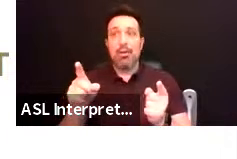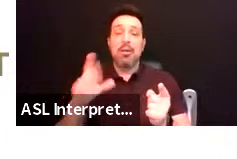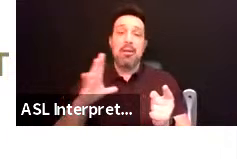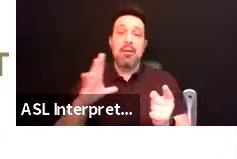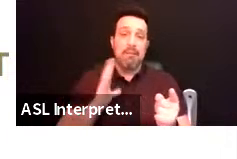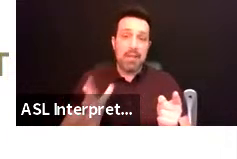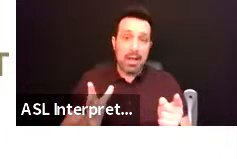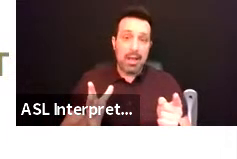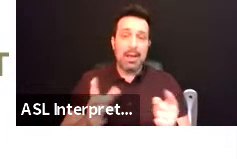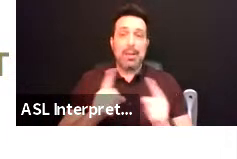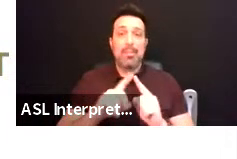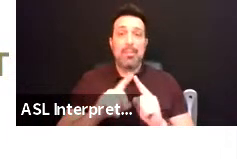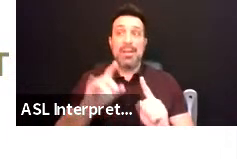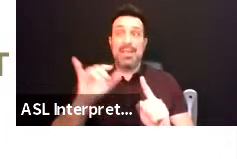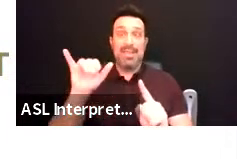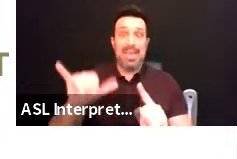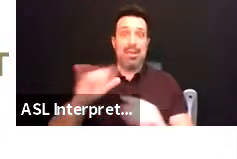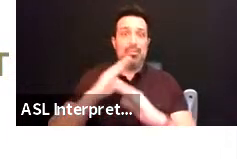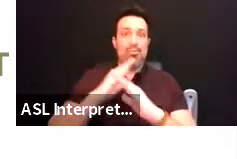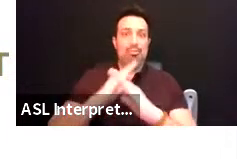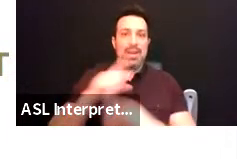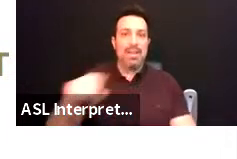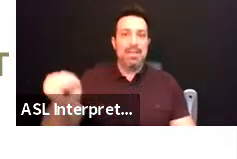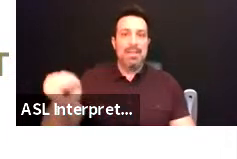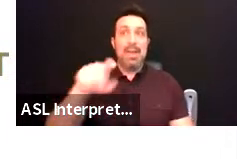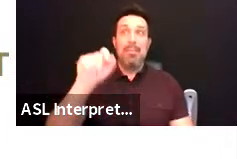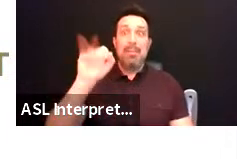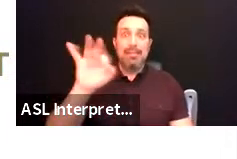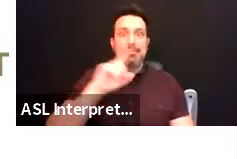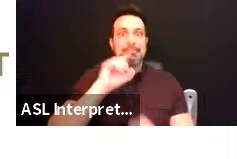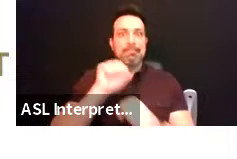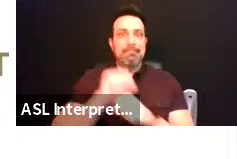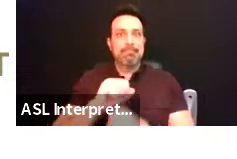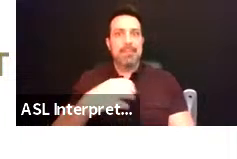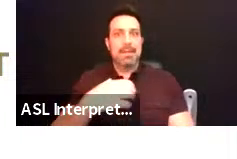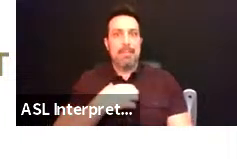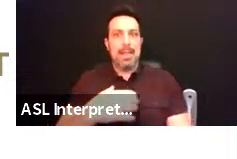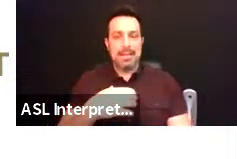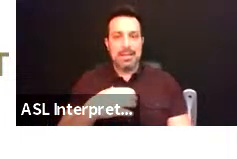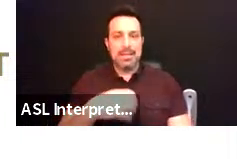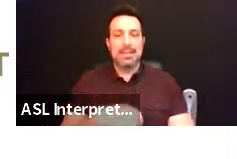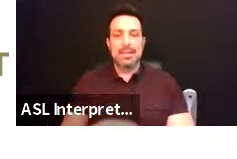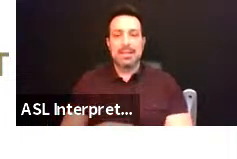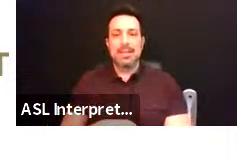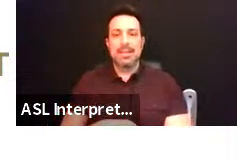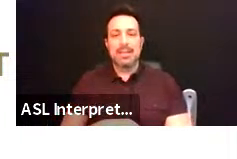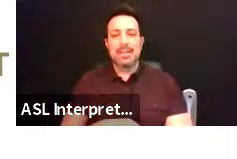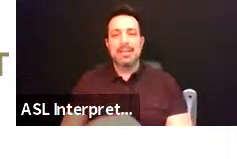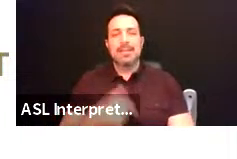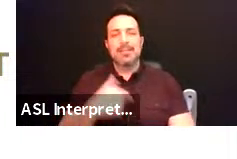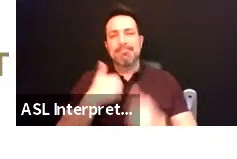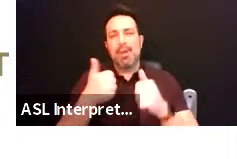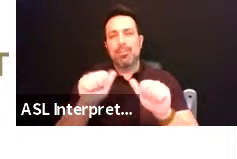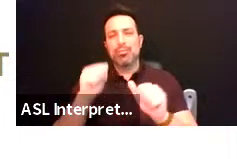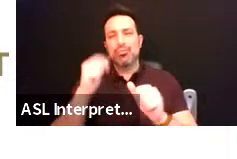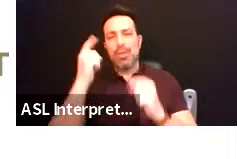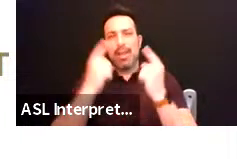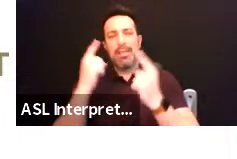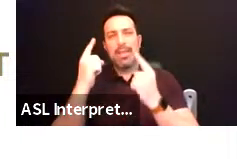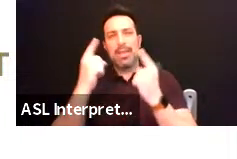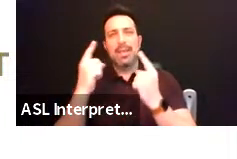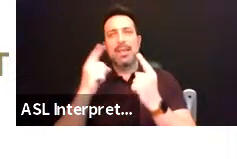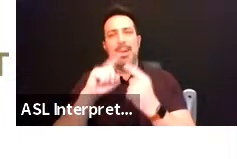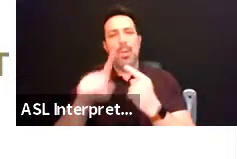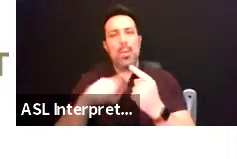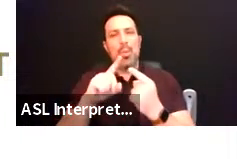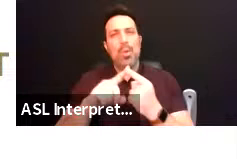fine, but that protected them if somebody ever made a complaint. I was trying to think, when